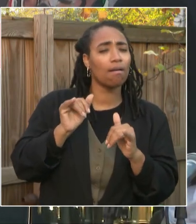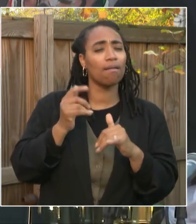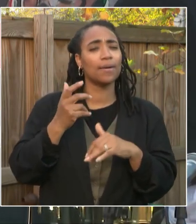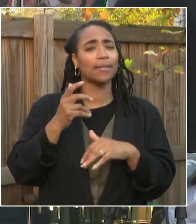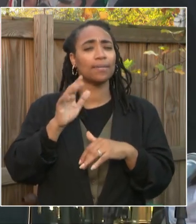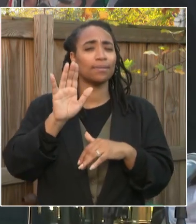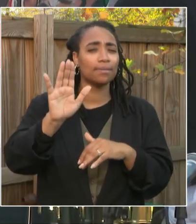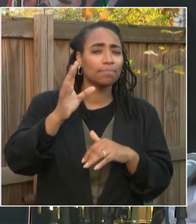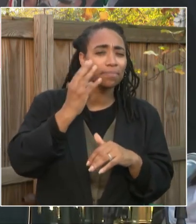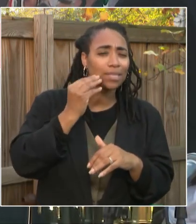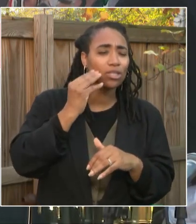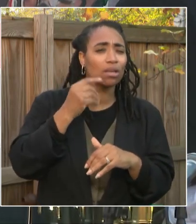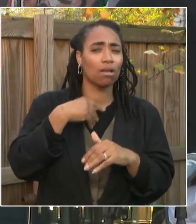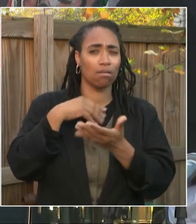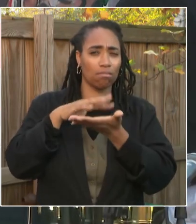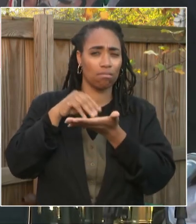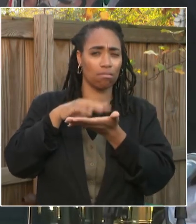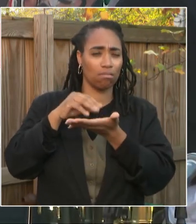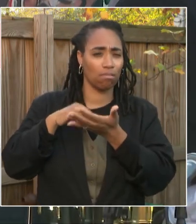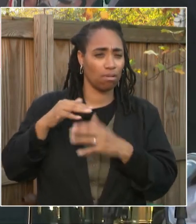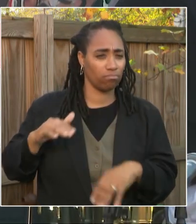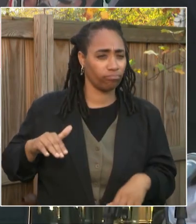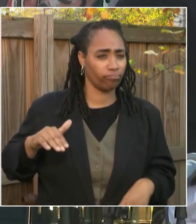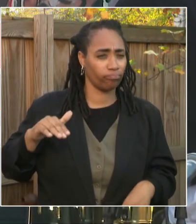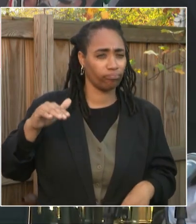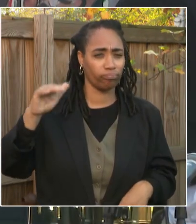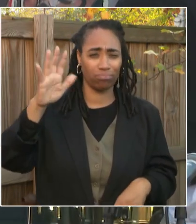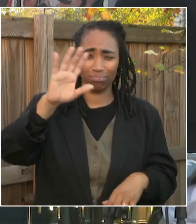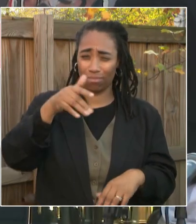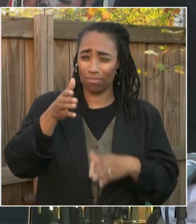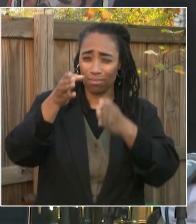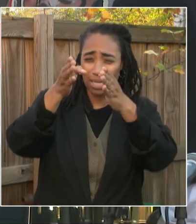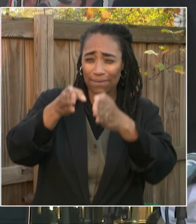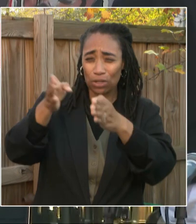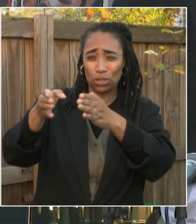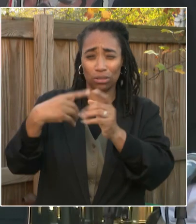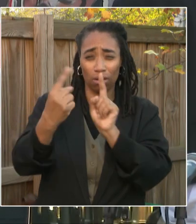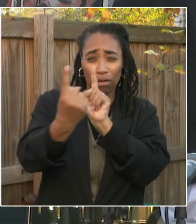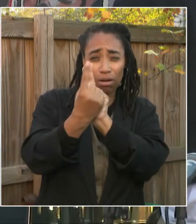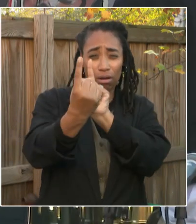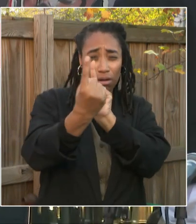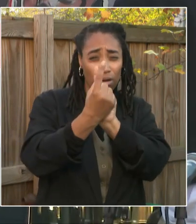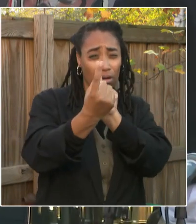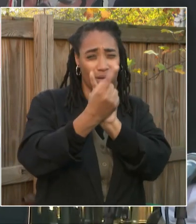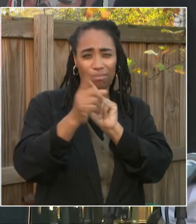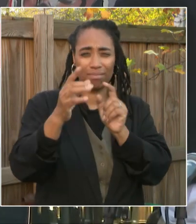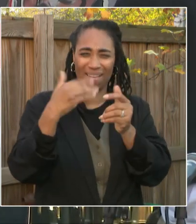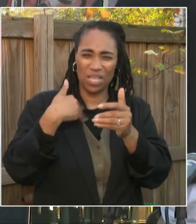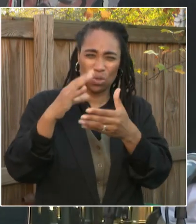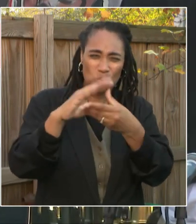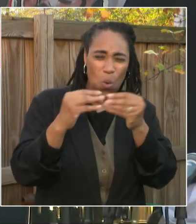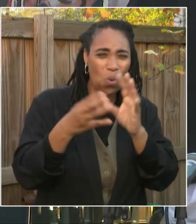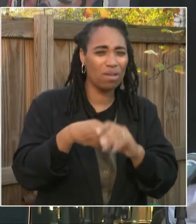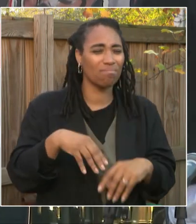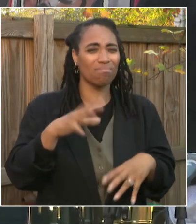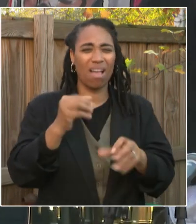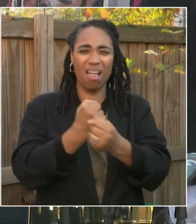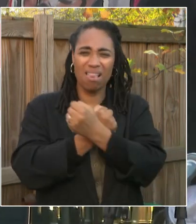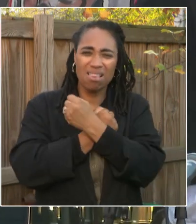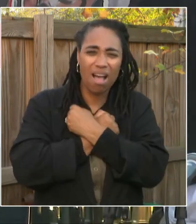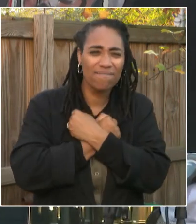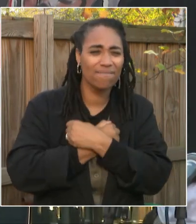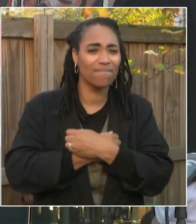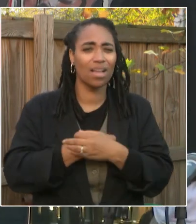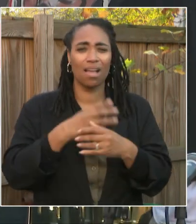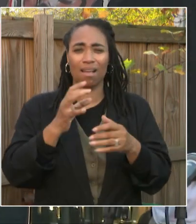love. We must respect our women more, because nowadays we don't open the door for the elderly no more or do